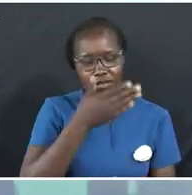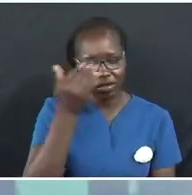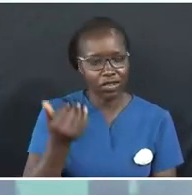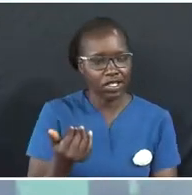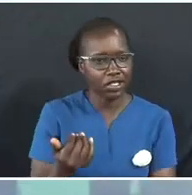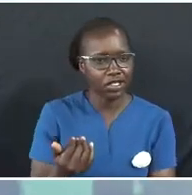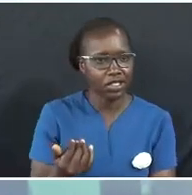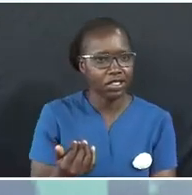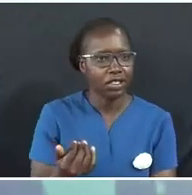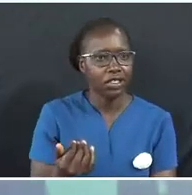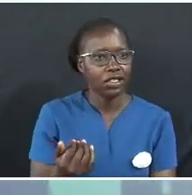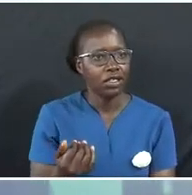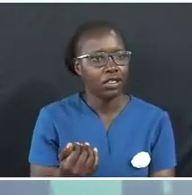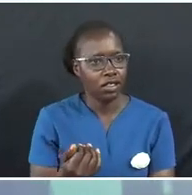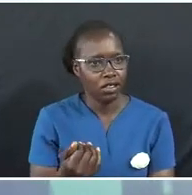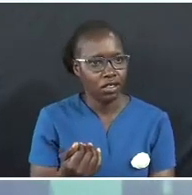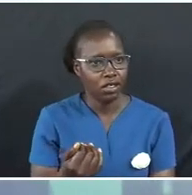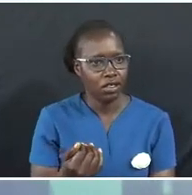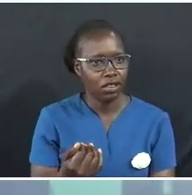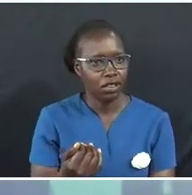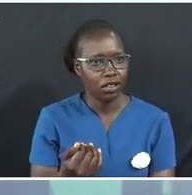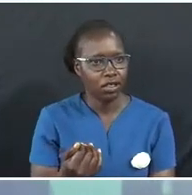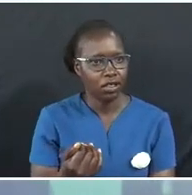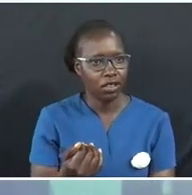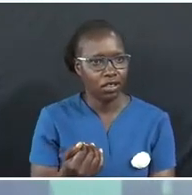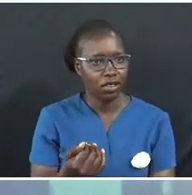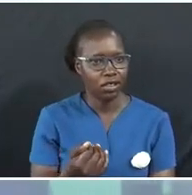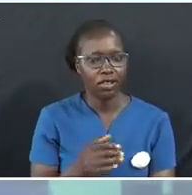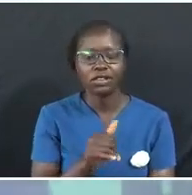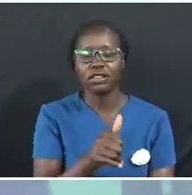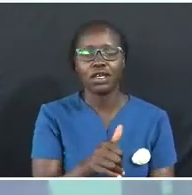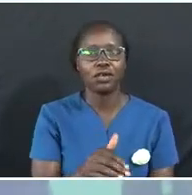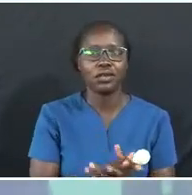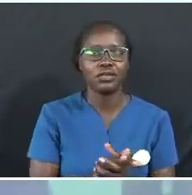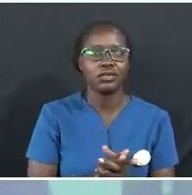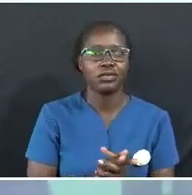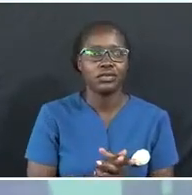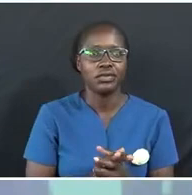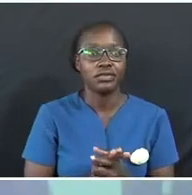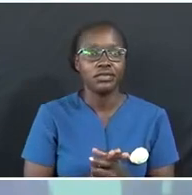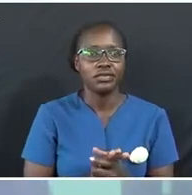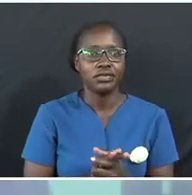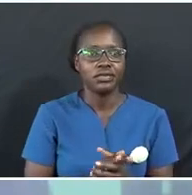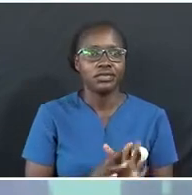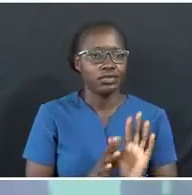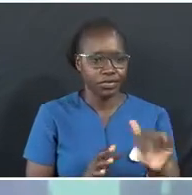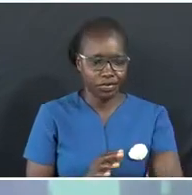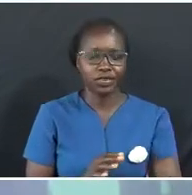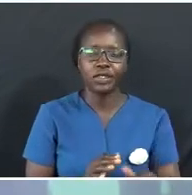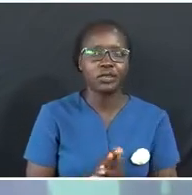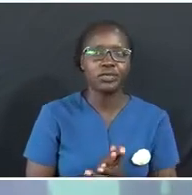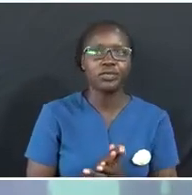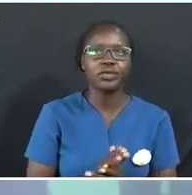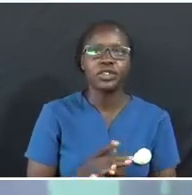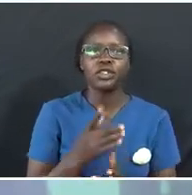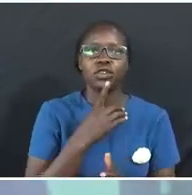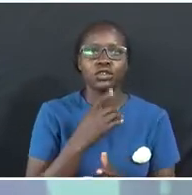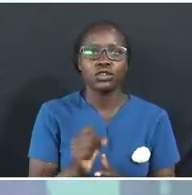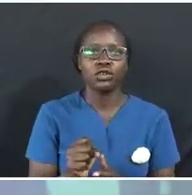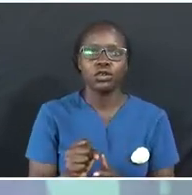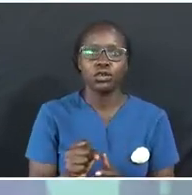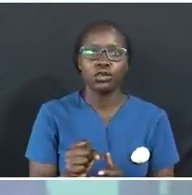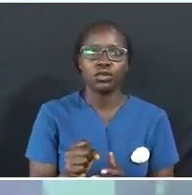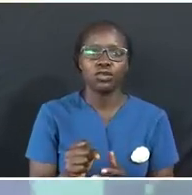angry, they are crying, just go. And some could chase them from Risaga without even eating. So Risaga didn't have a